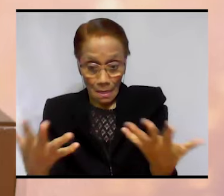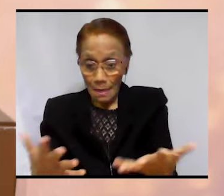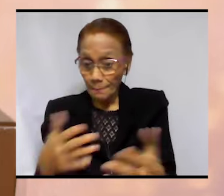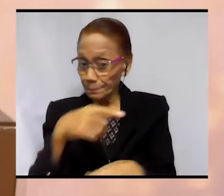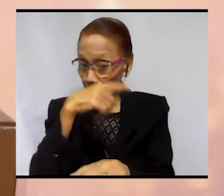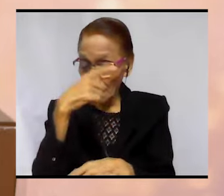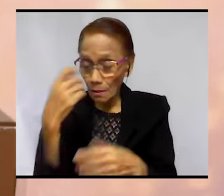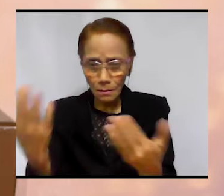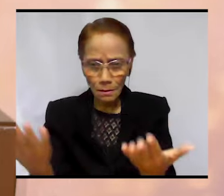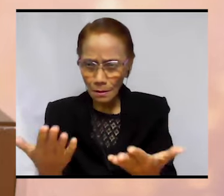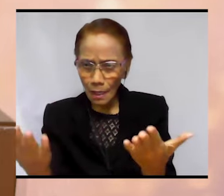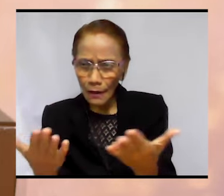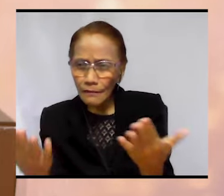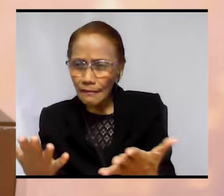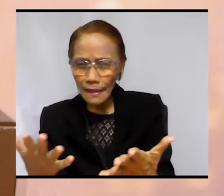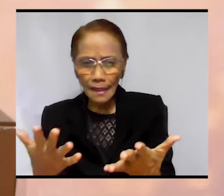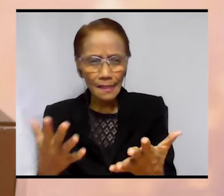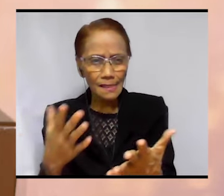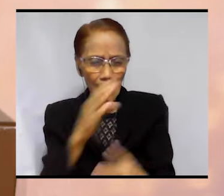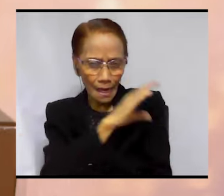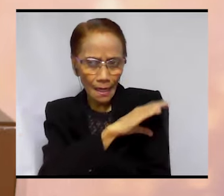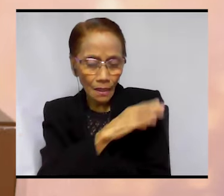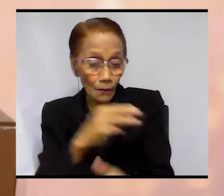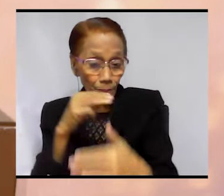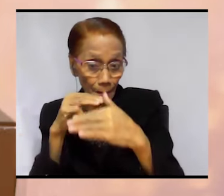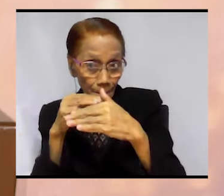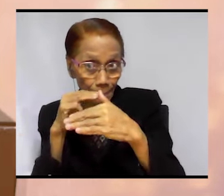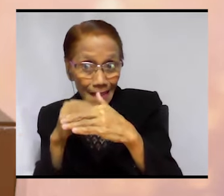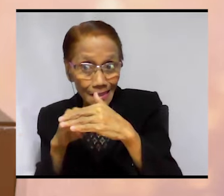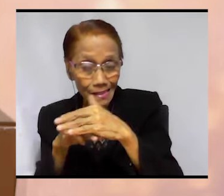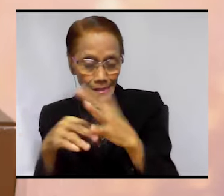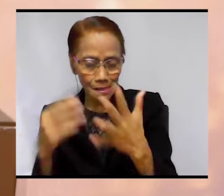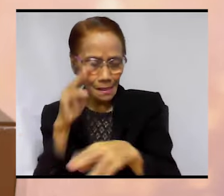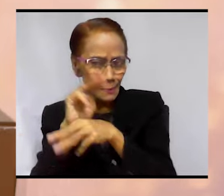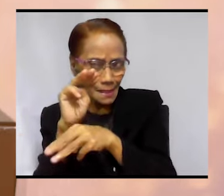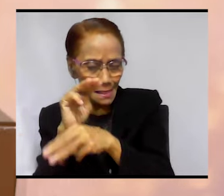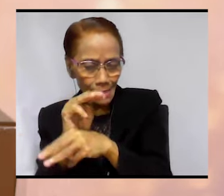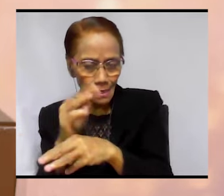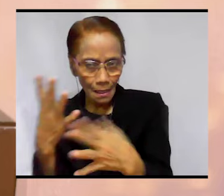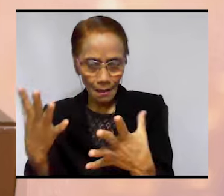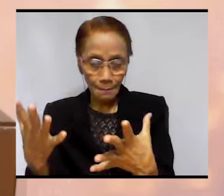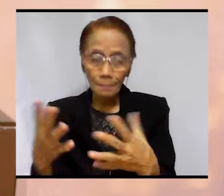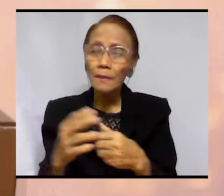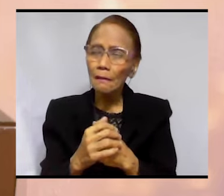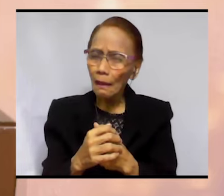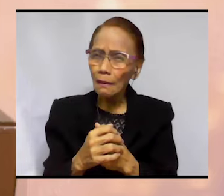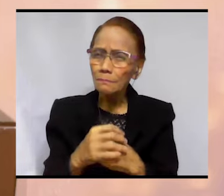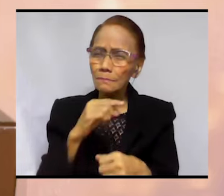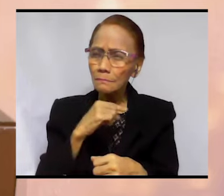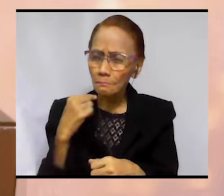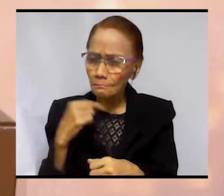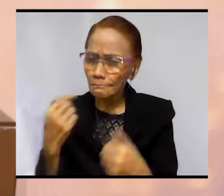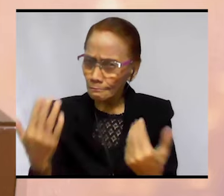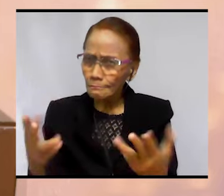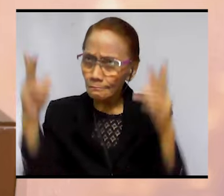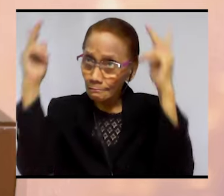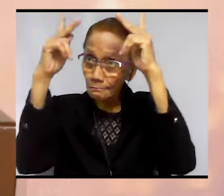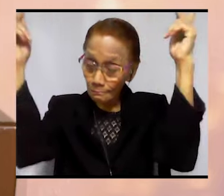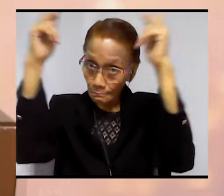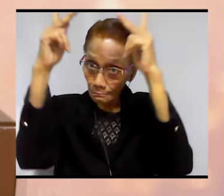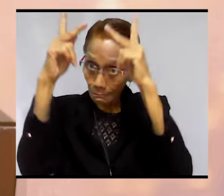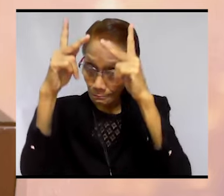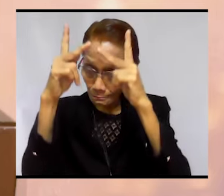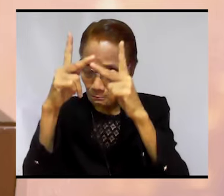And because of this distinct character of the ministerial priesthood, Pope Francis has consistently reminded our